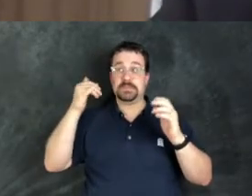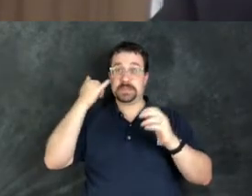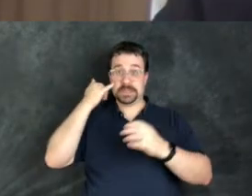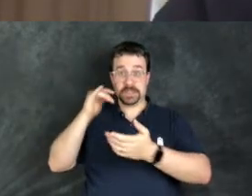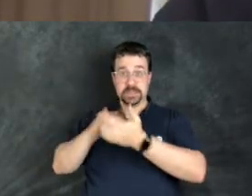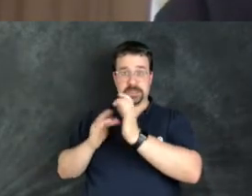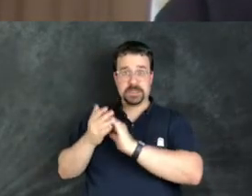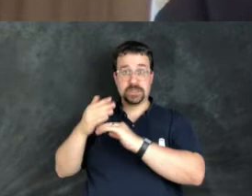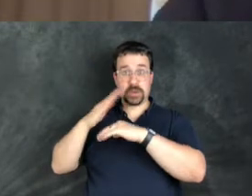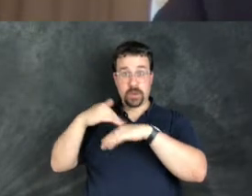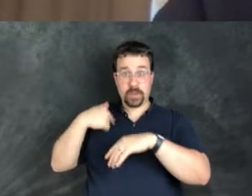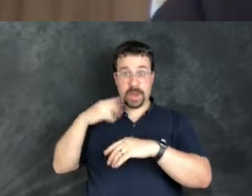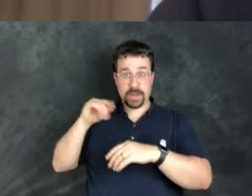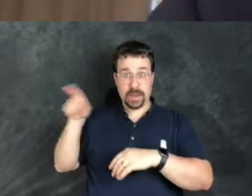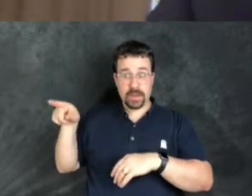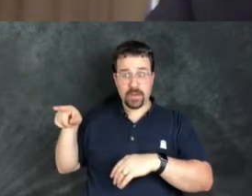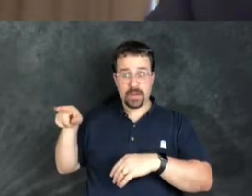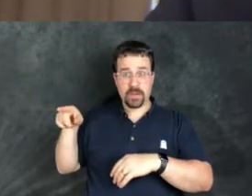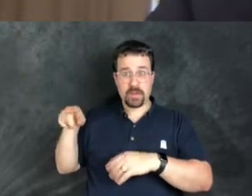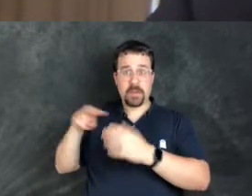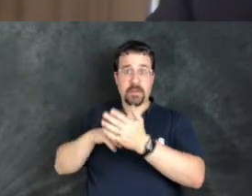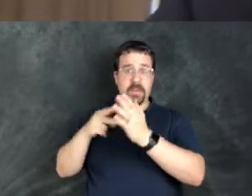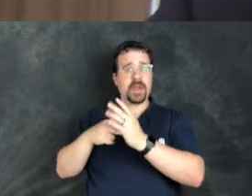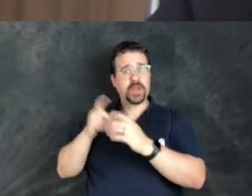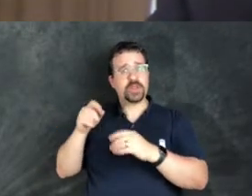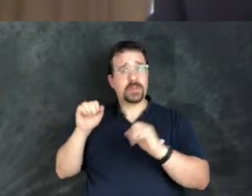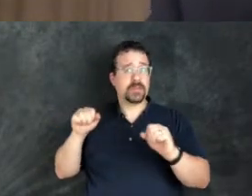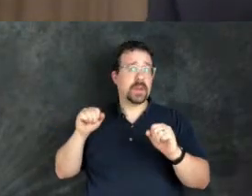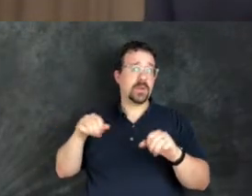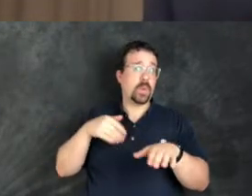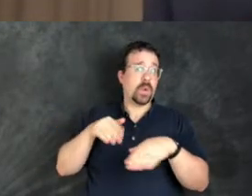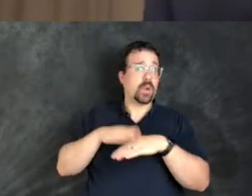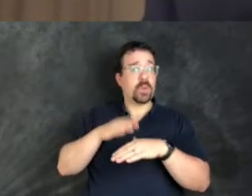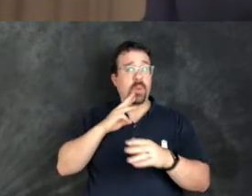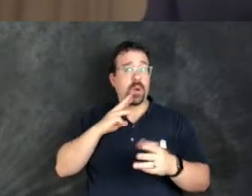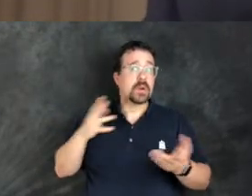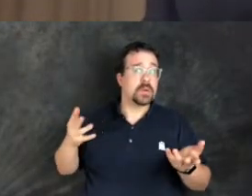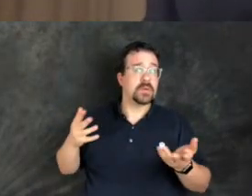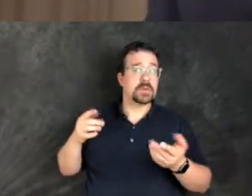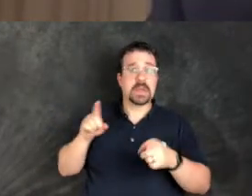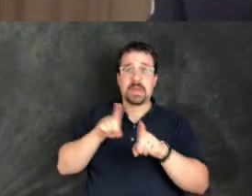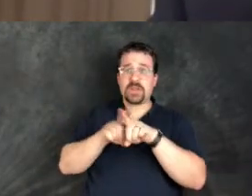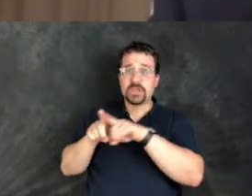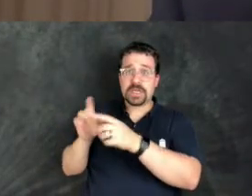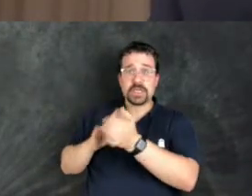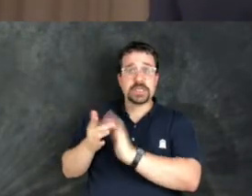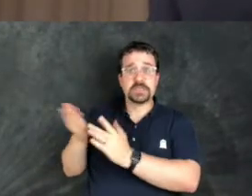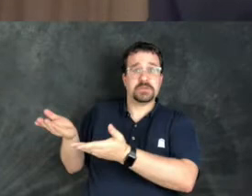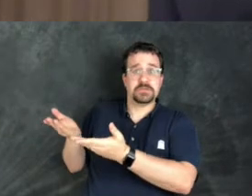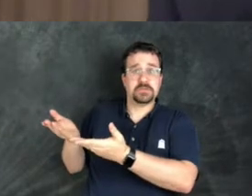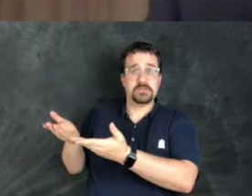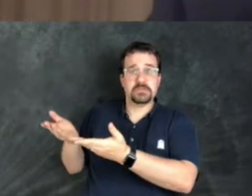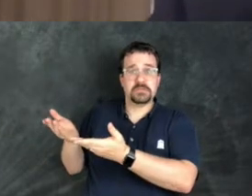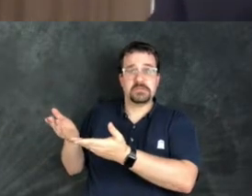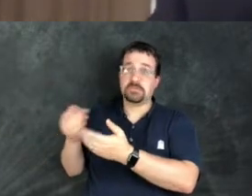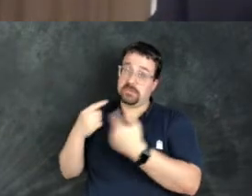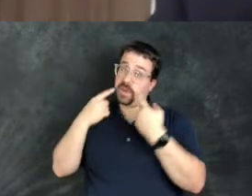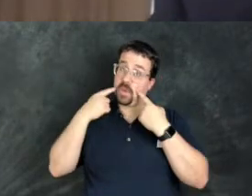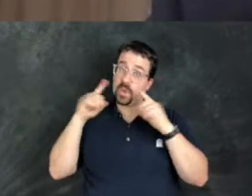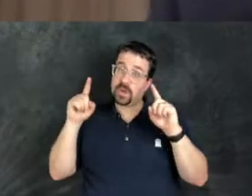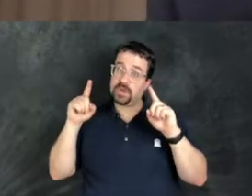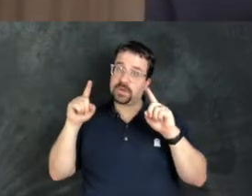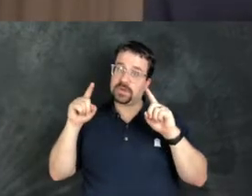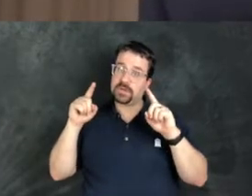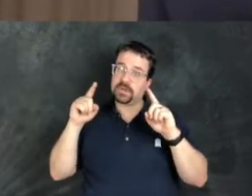if Jesus calls me out there, then I should be able to walk on the water just like Jesus. And it